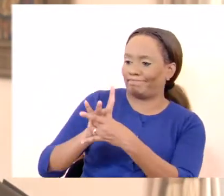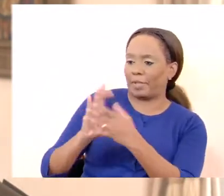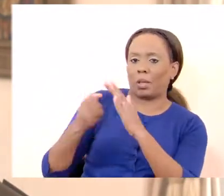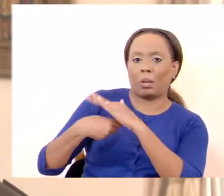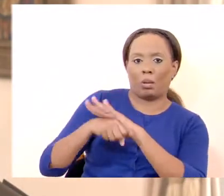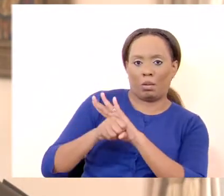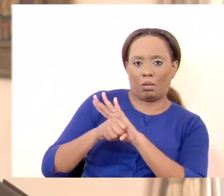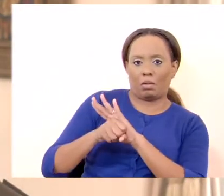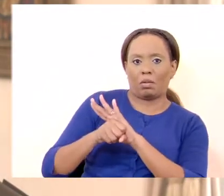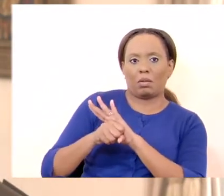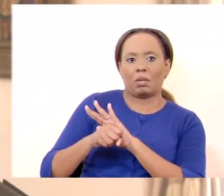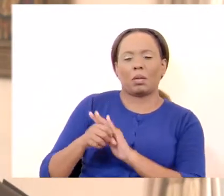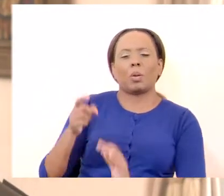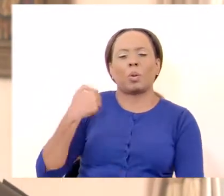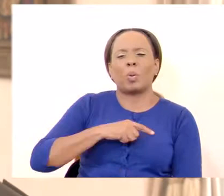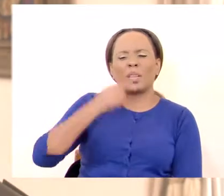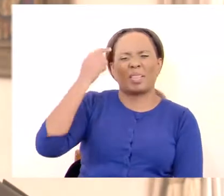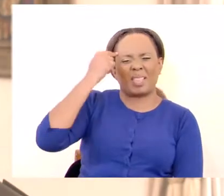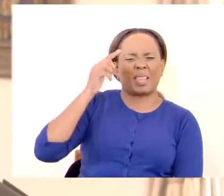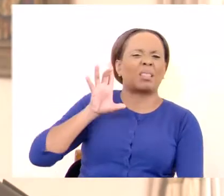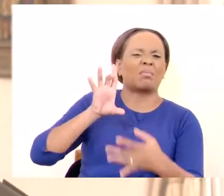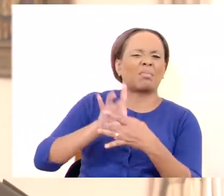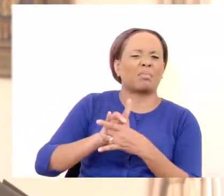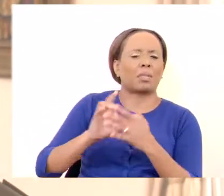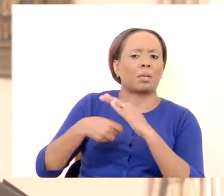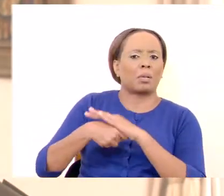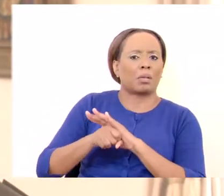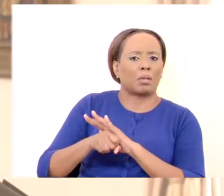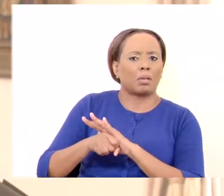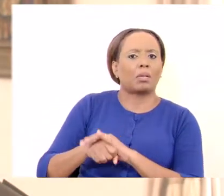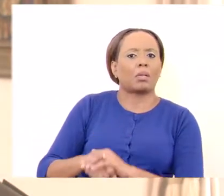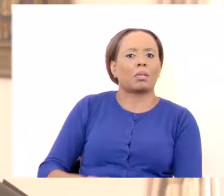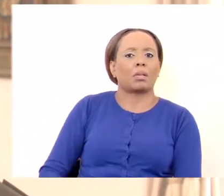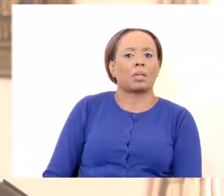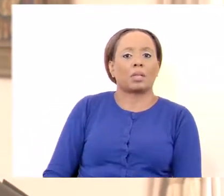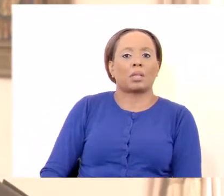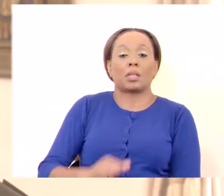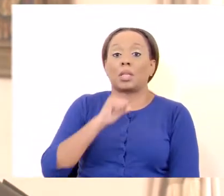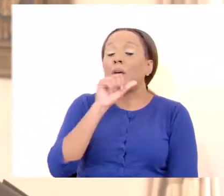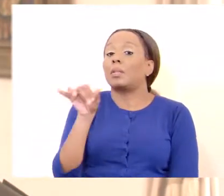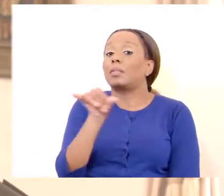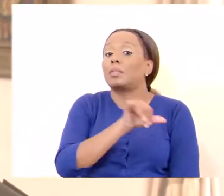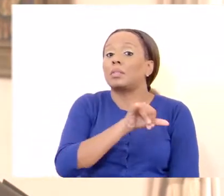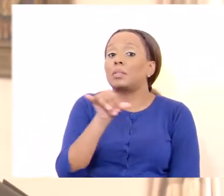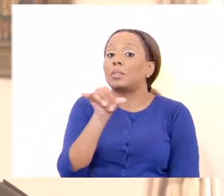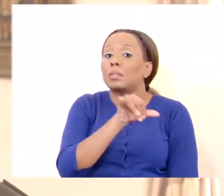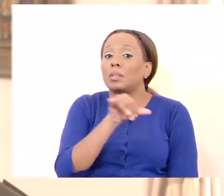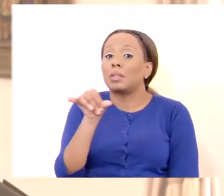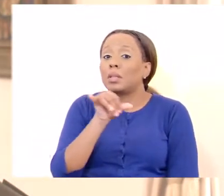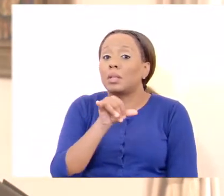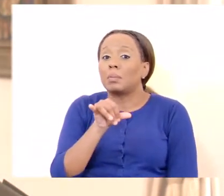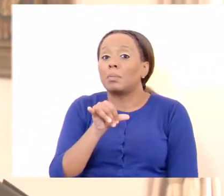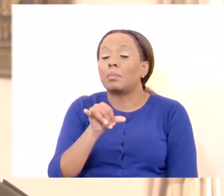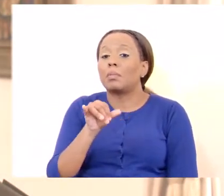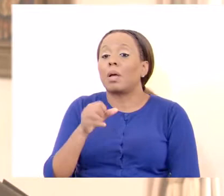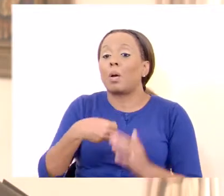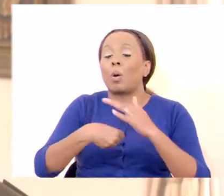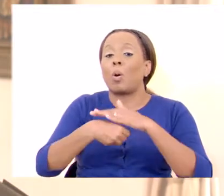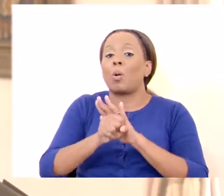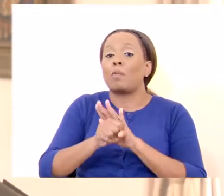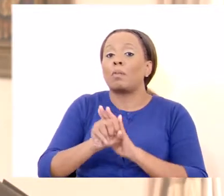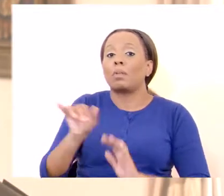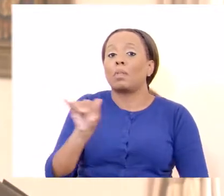that is what we think it is. It is not the same as the COVID infections that adults die